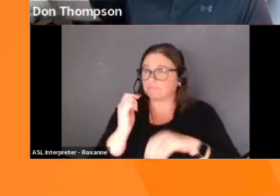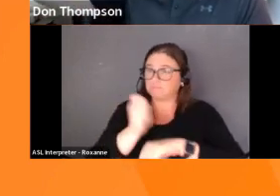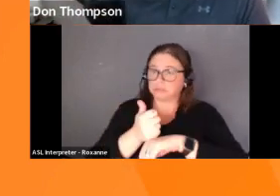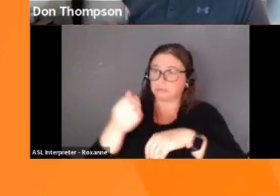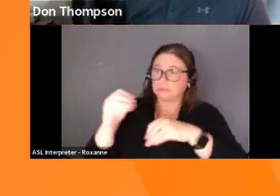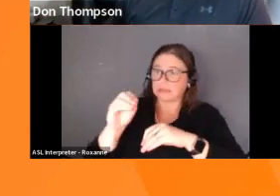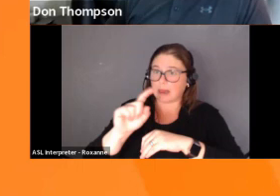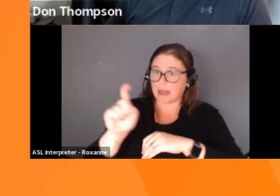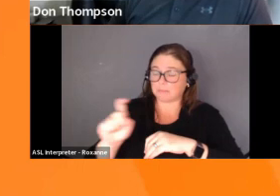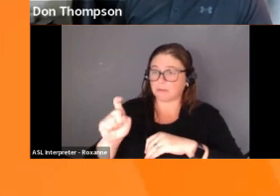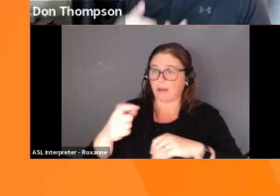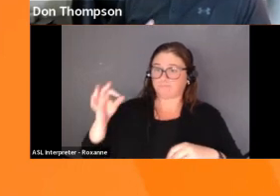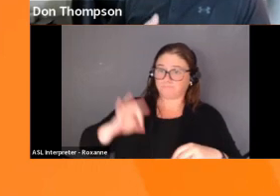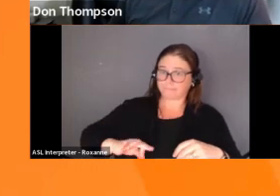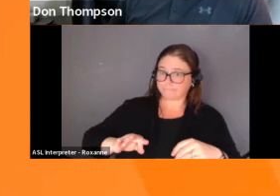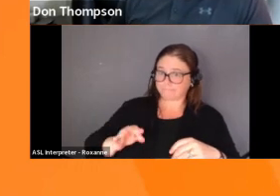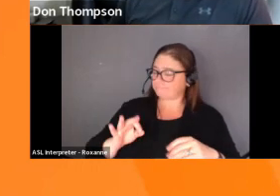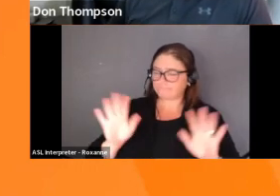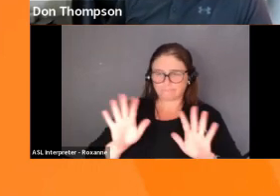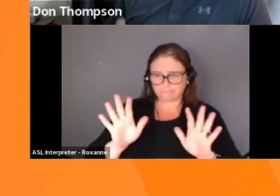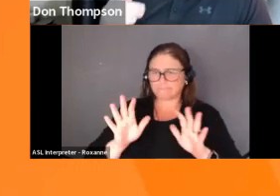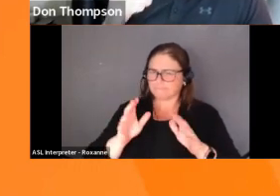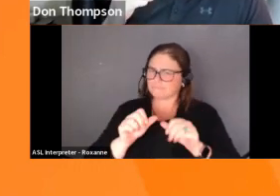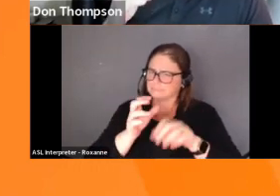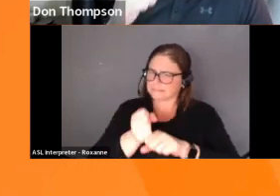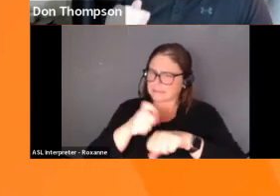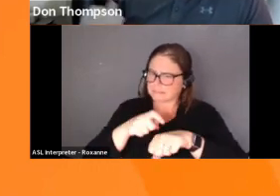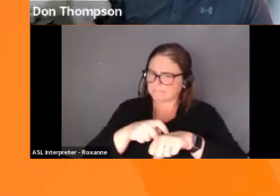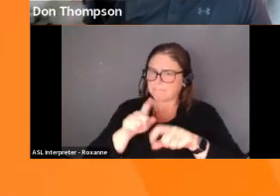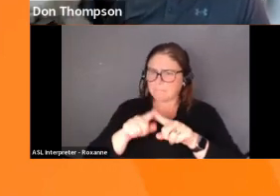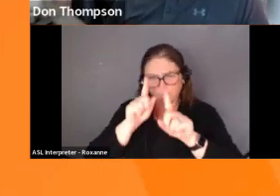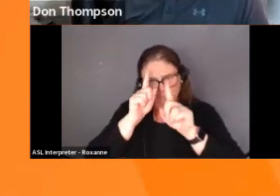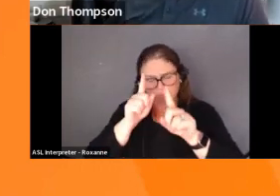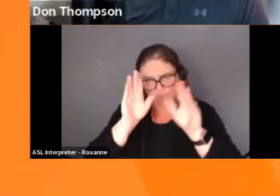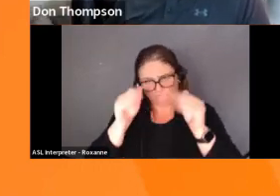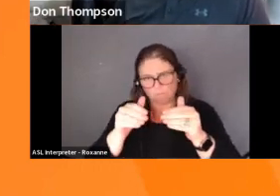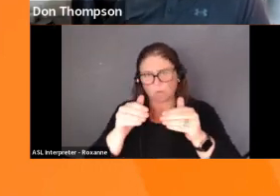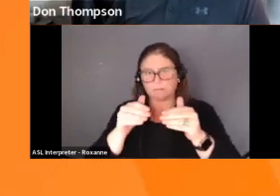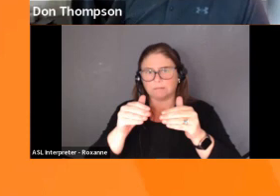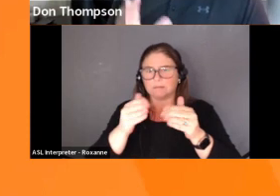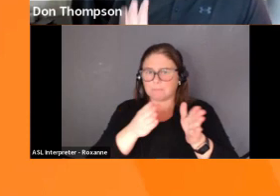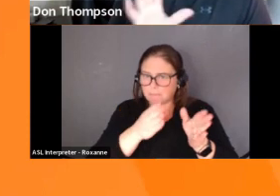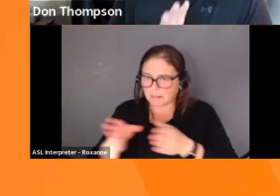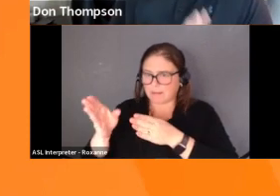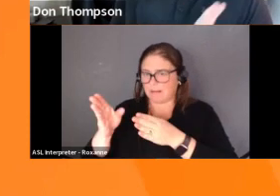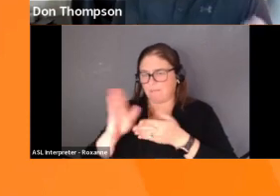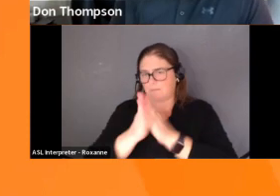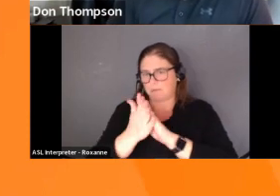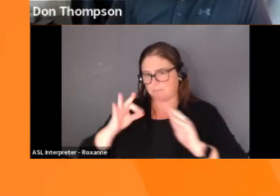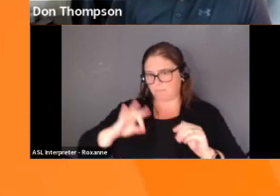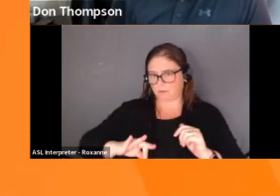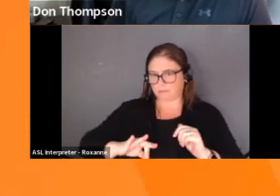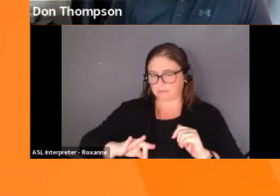that path to profitability is something that we have to focus on. Because if we don't see a path to profitability, Amazon may not